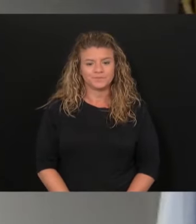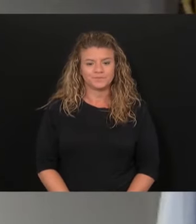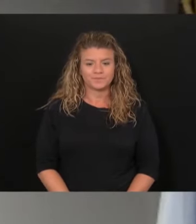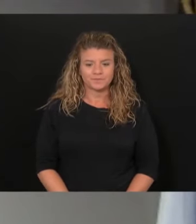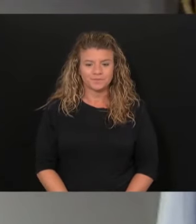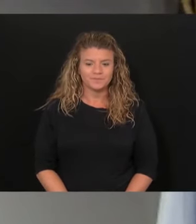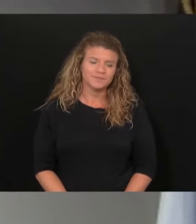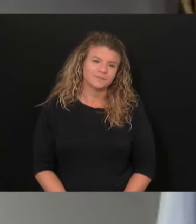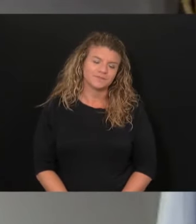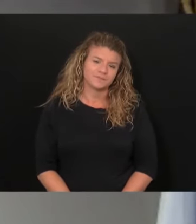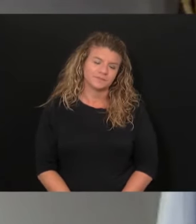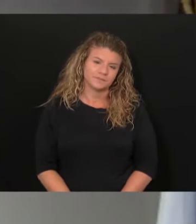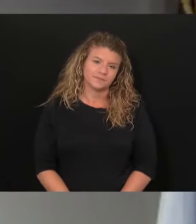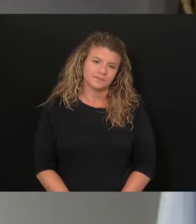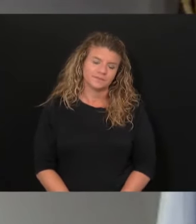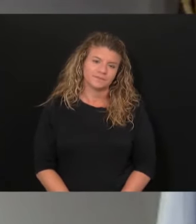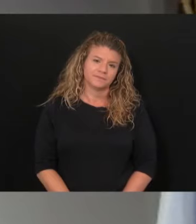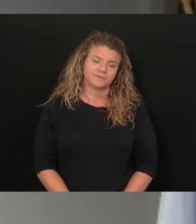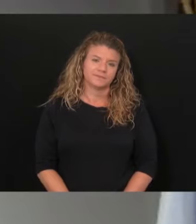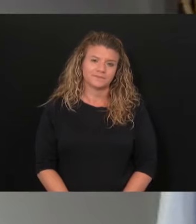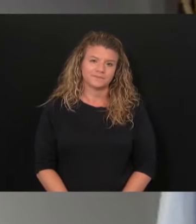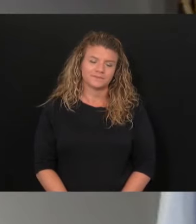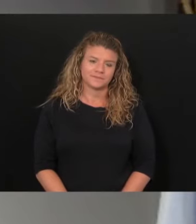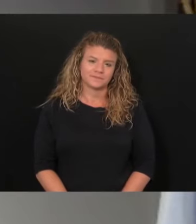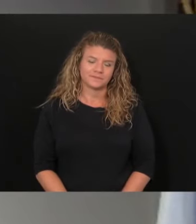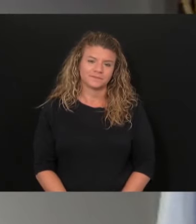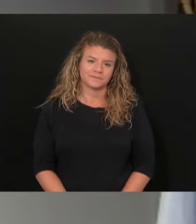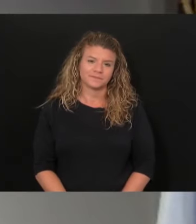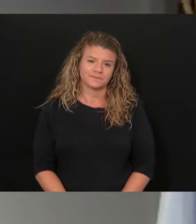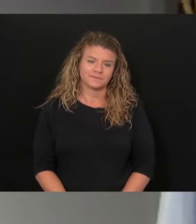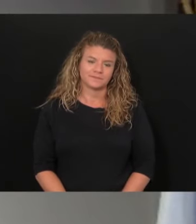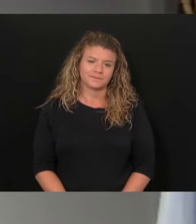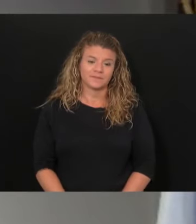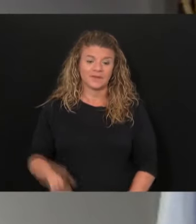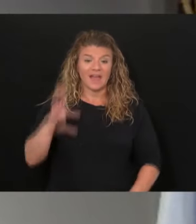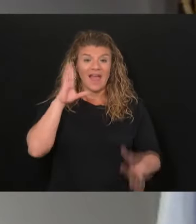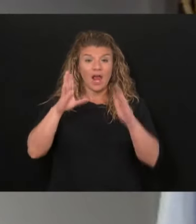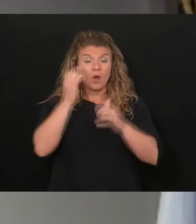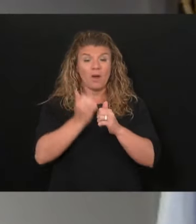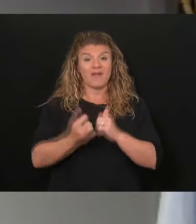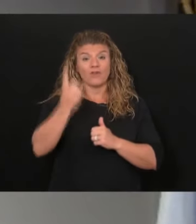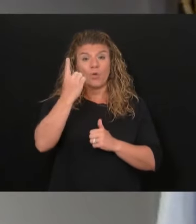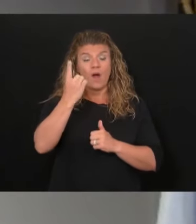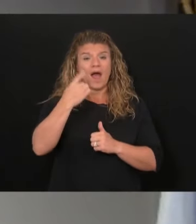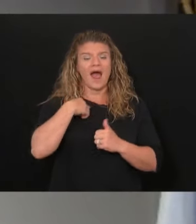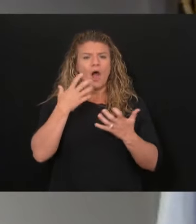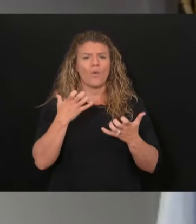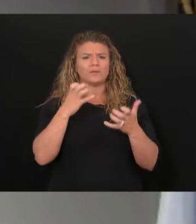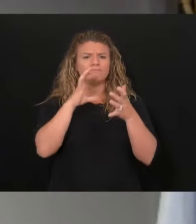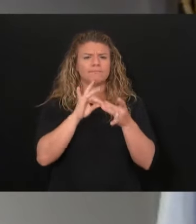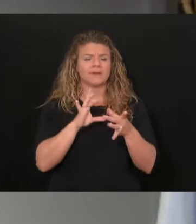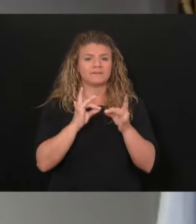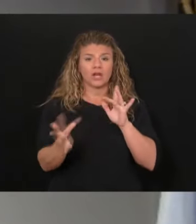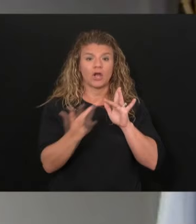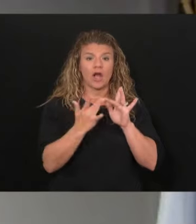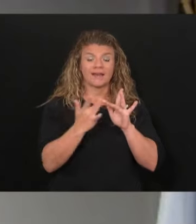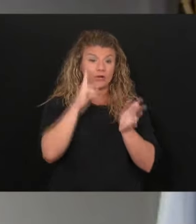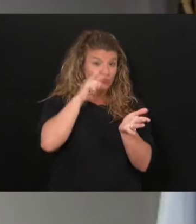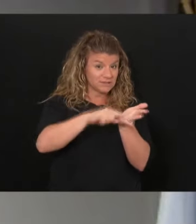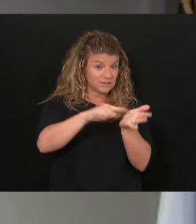Hello, everyone. Good morning. We want to talk about contact tracing in just a second, since we had a question about that